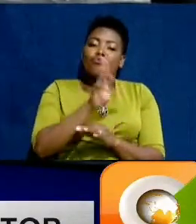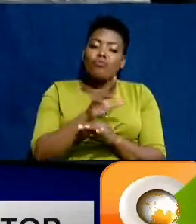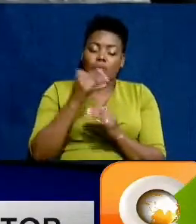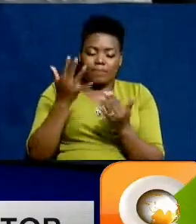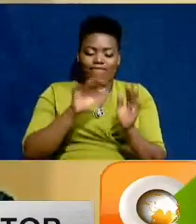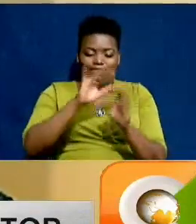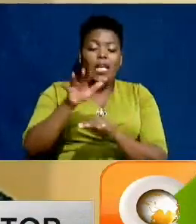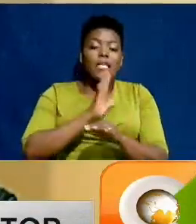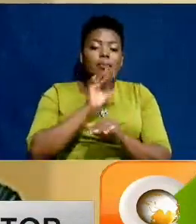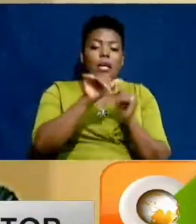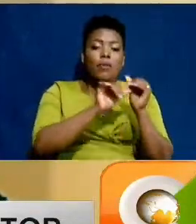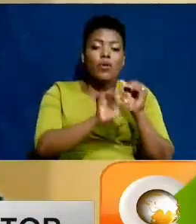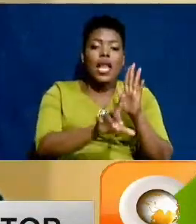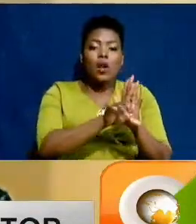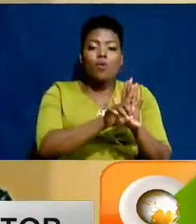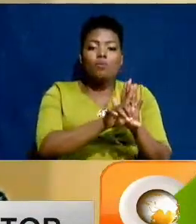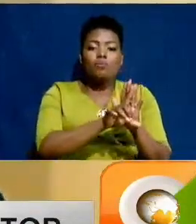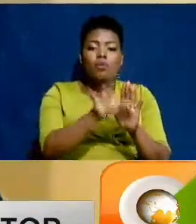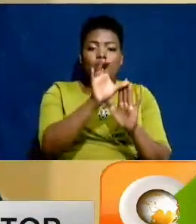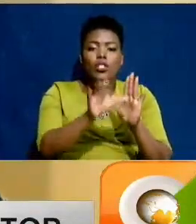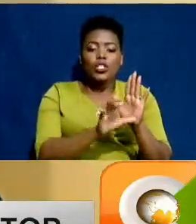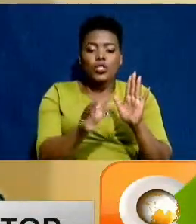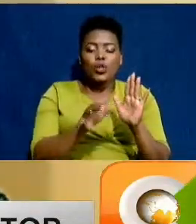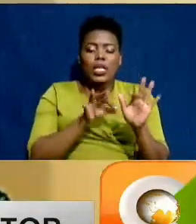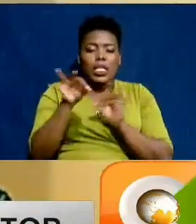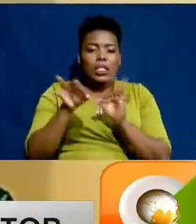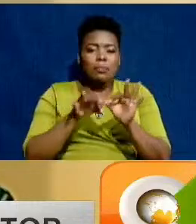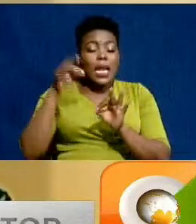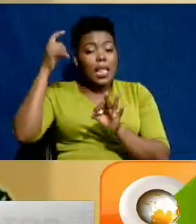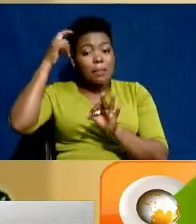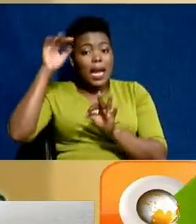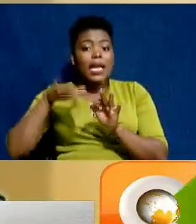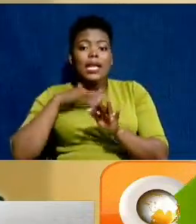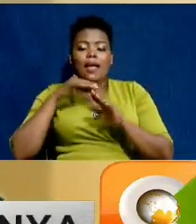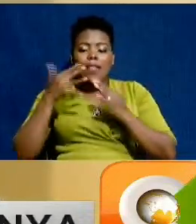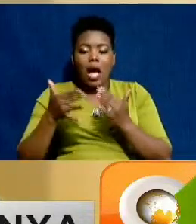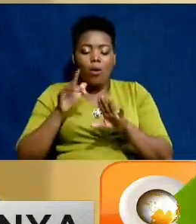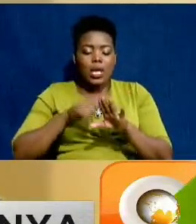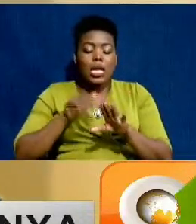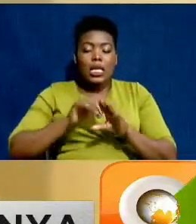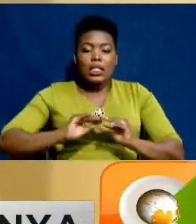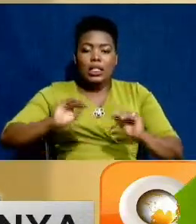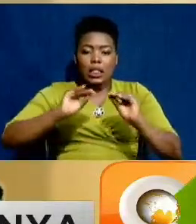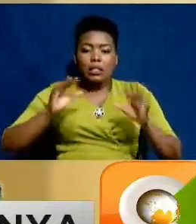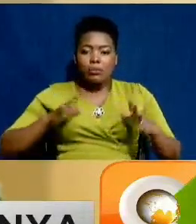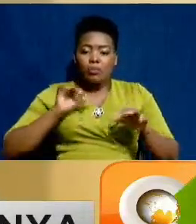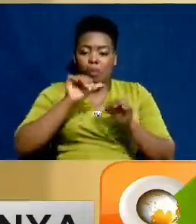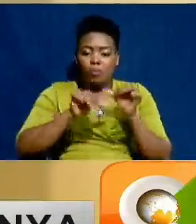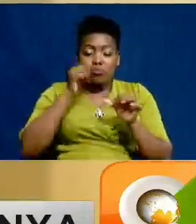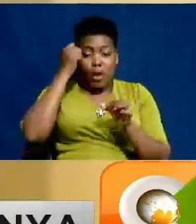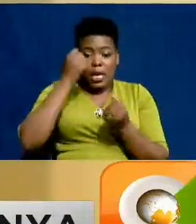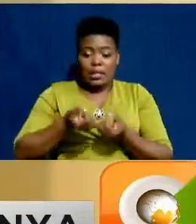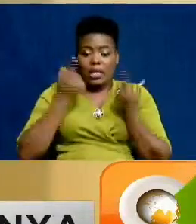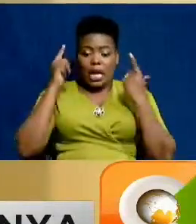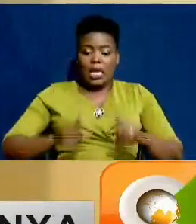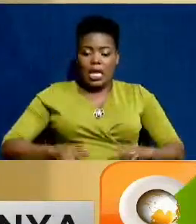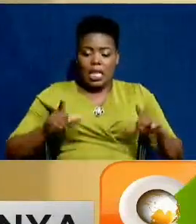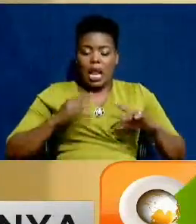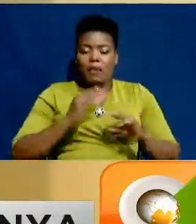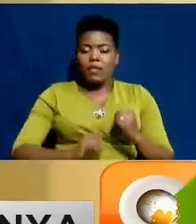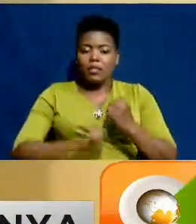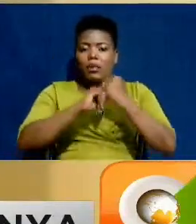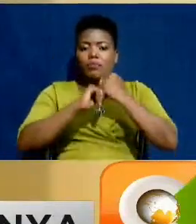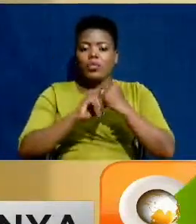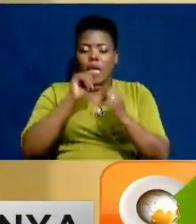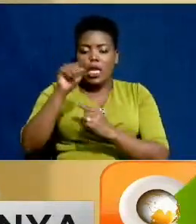it clearly define brain death? And when it comes to sensitivities around life support